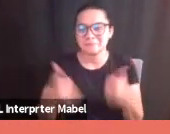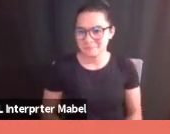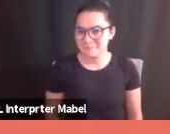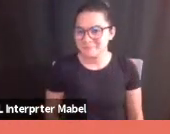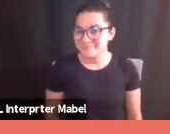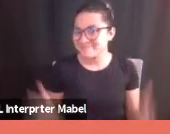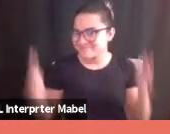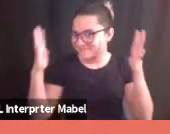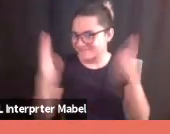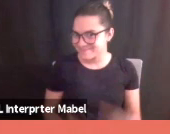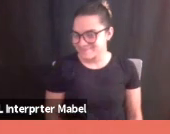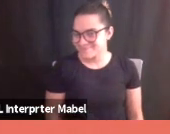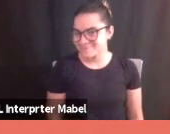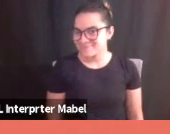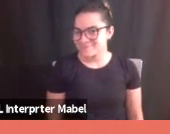Yay.